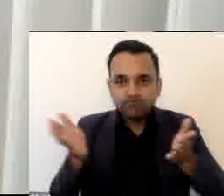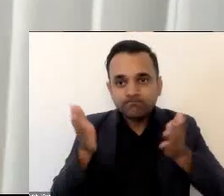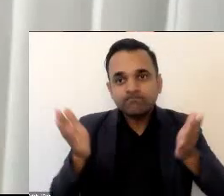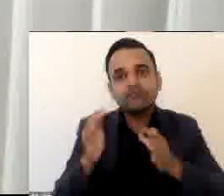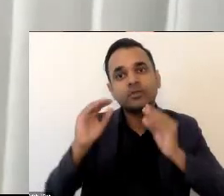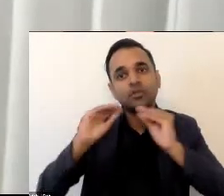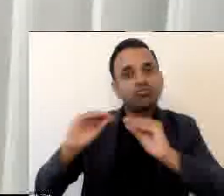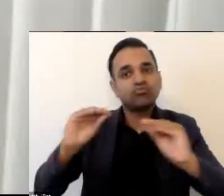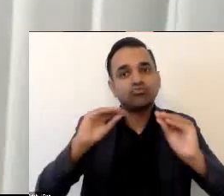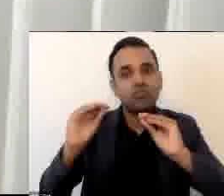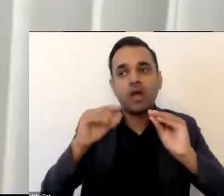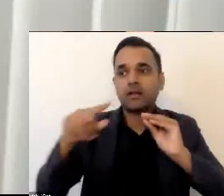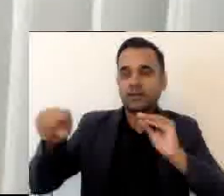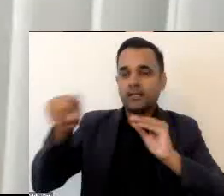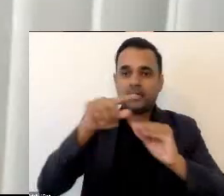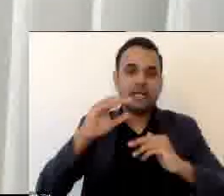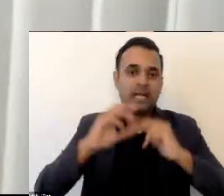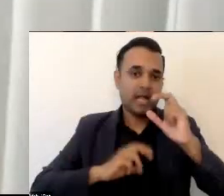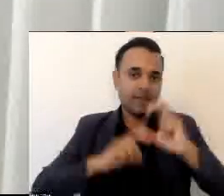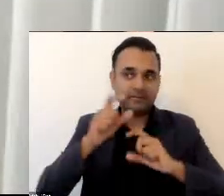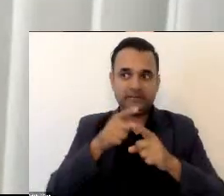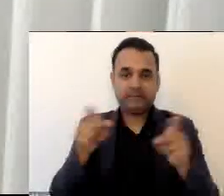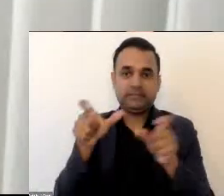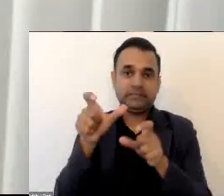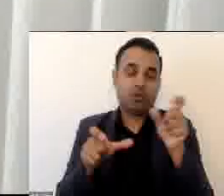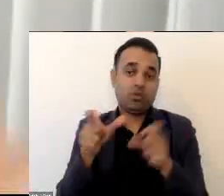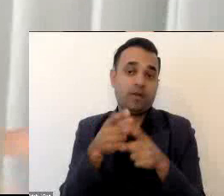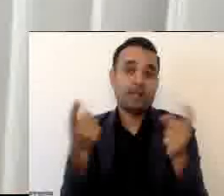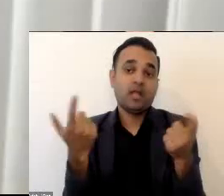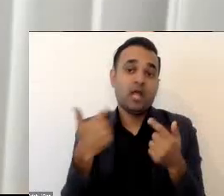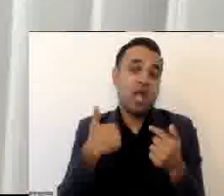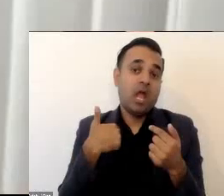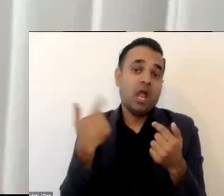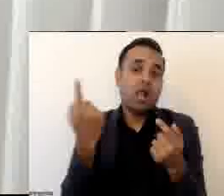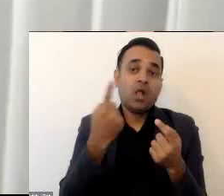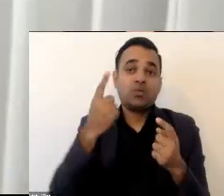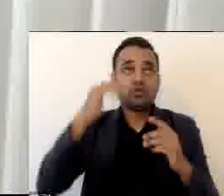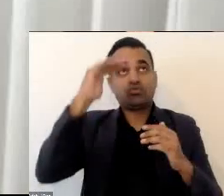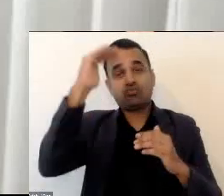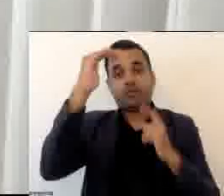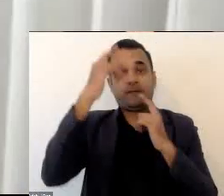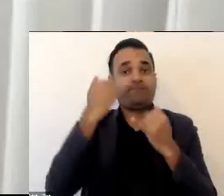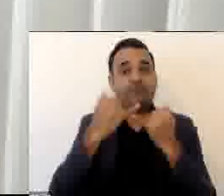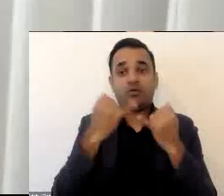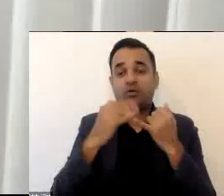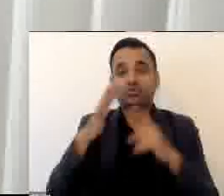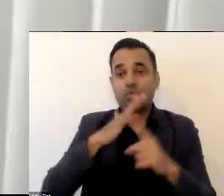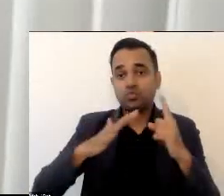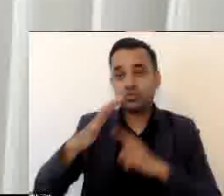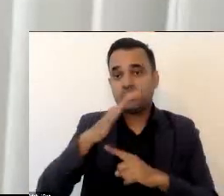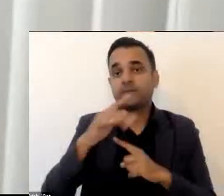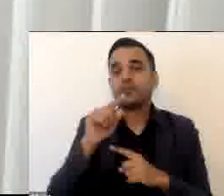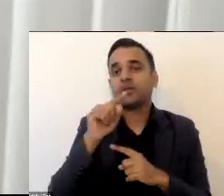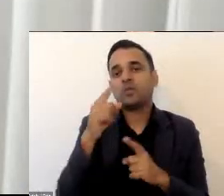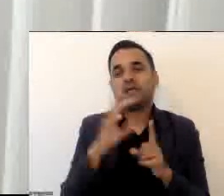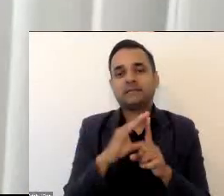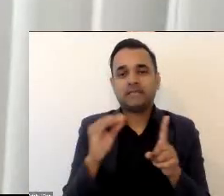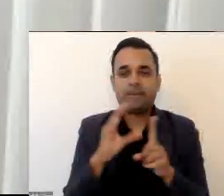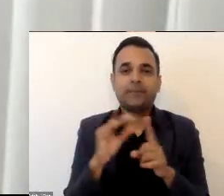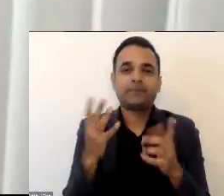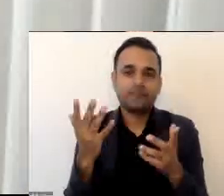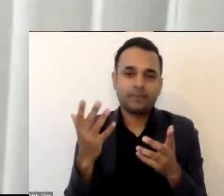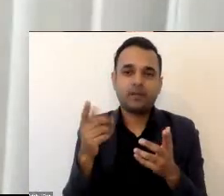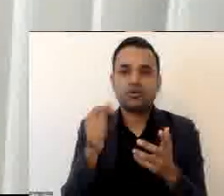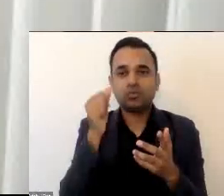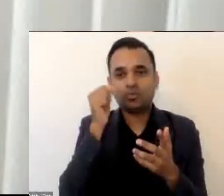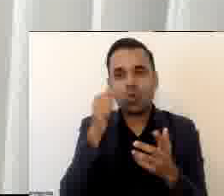and the policymakers to understand women, business and human rights, you know, that nexus. But then also, you know, in this particular case, we're